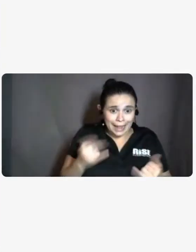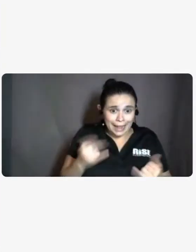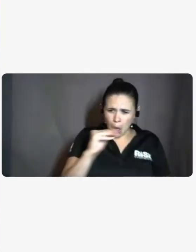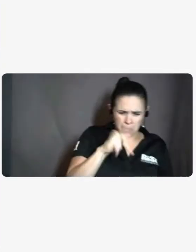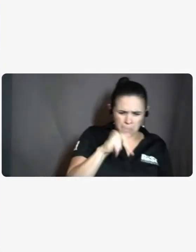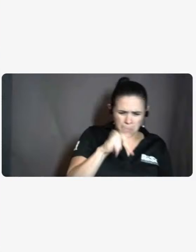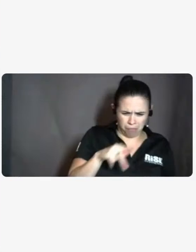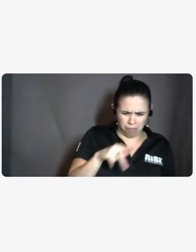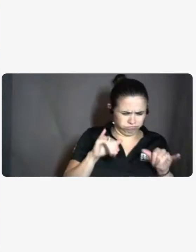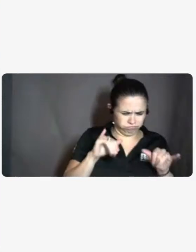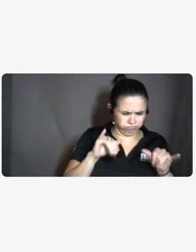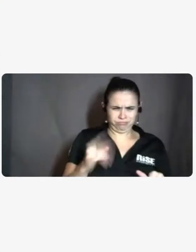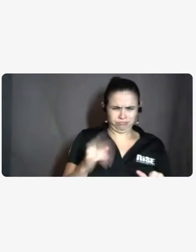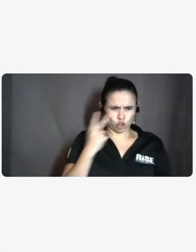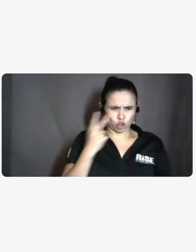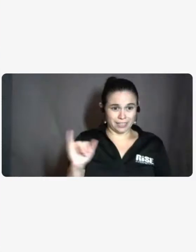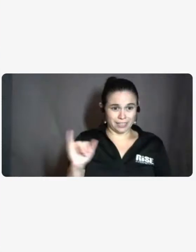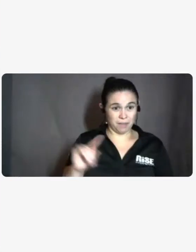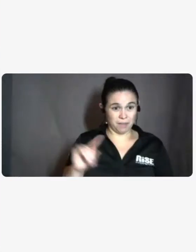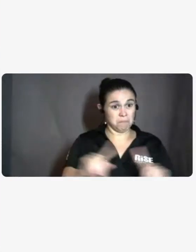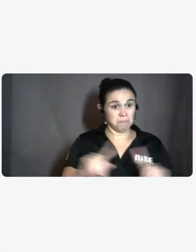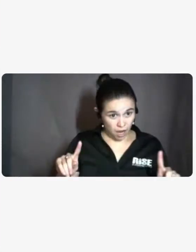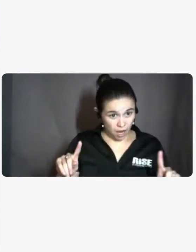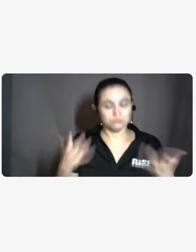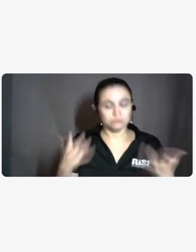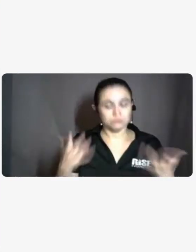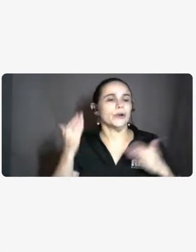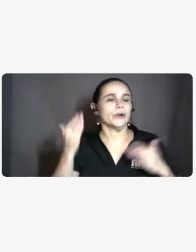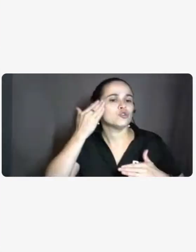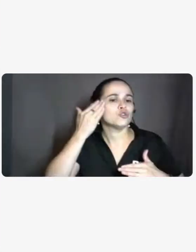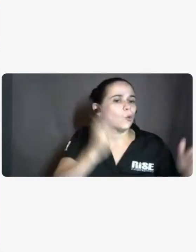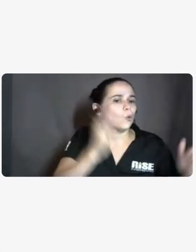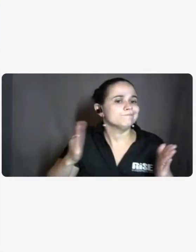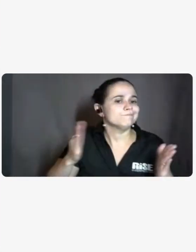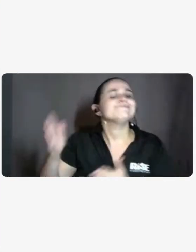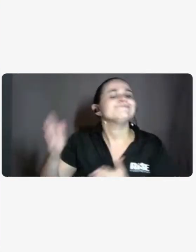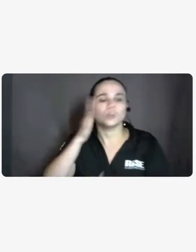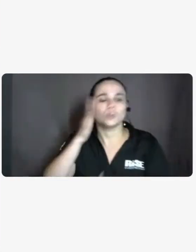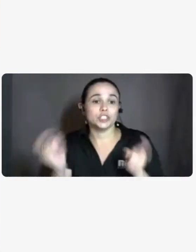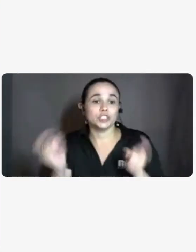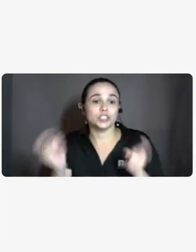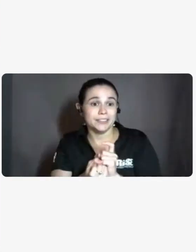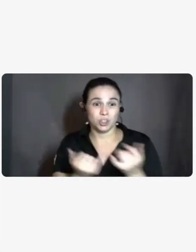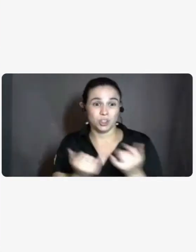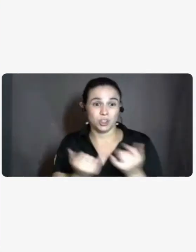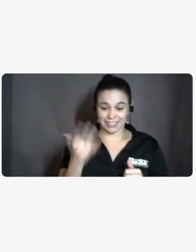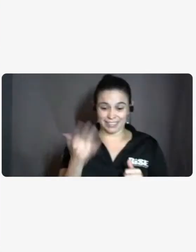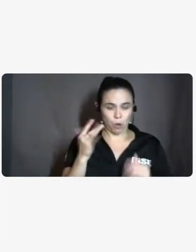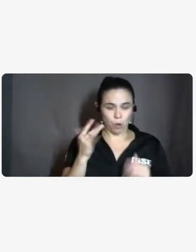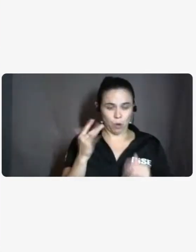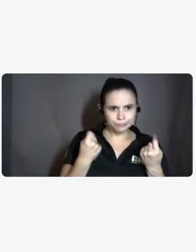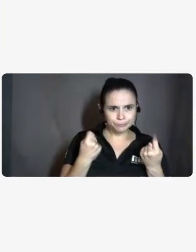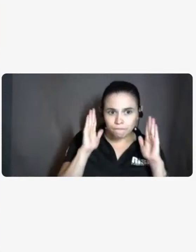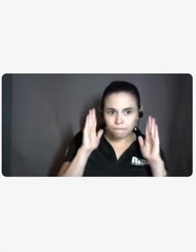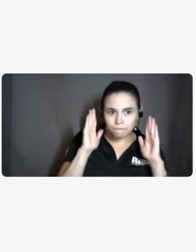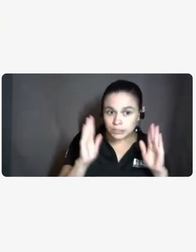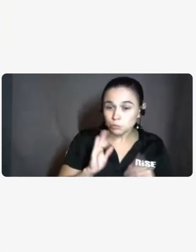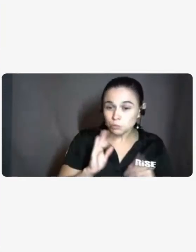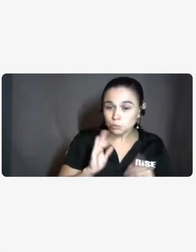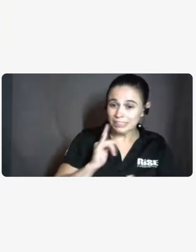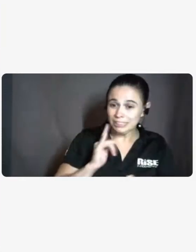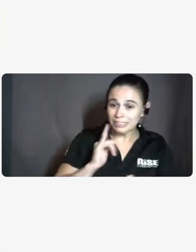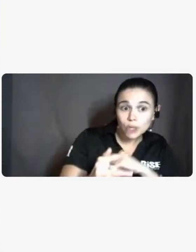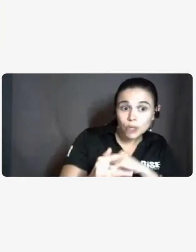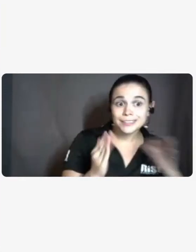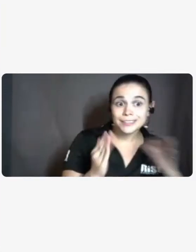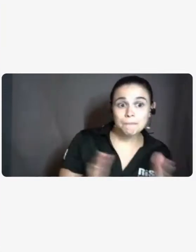catching it very, very early in what's called the planning process in the environmental stage during the California